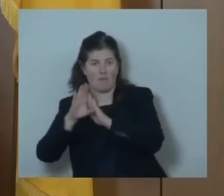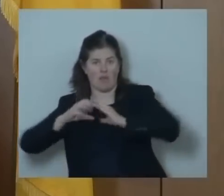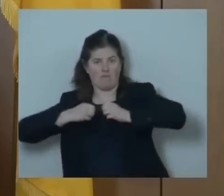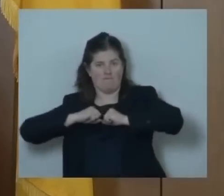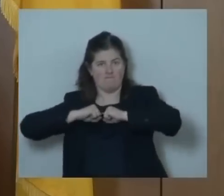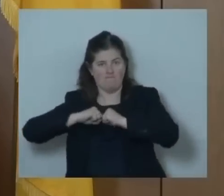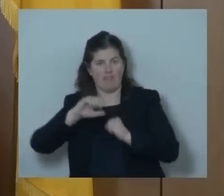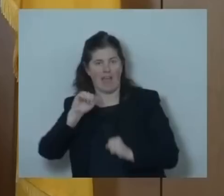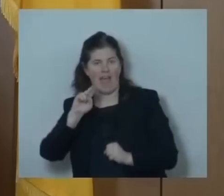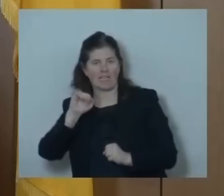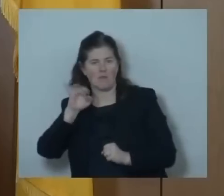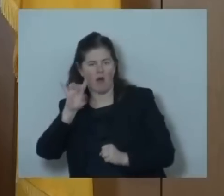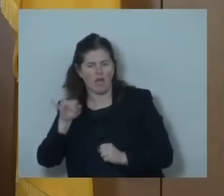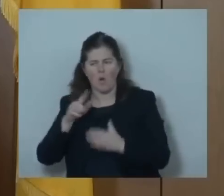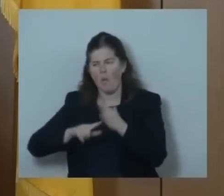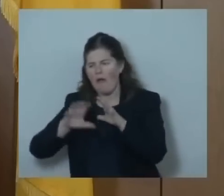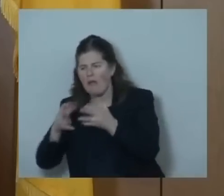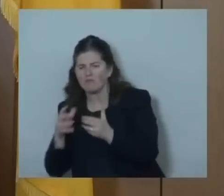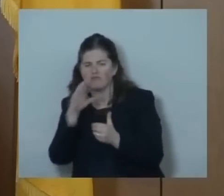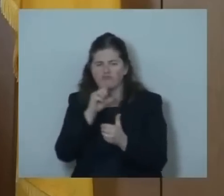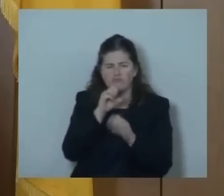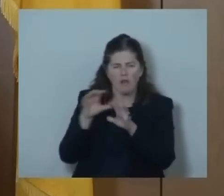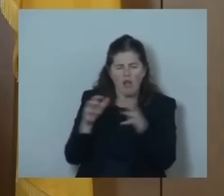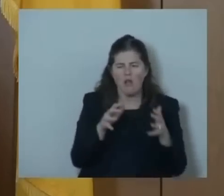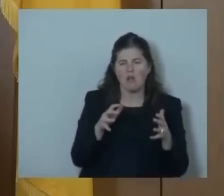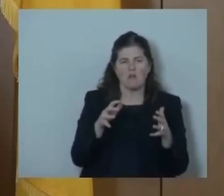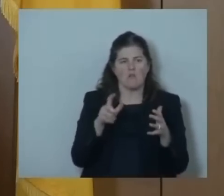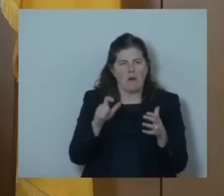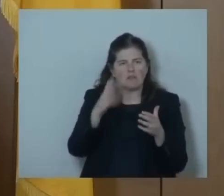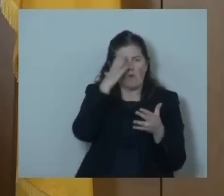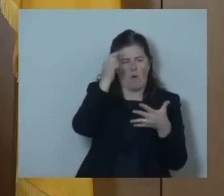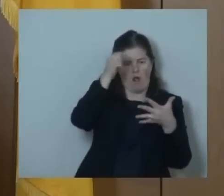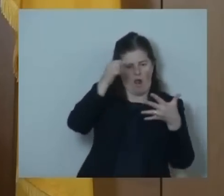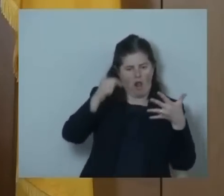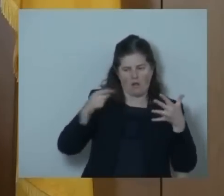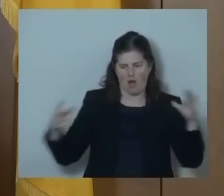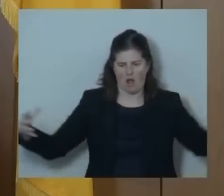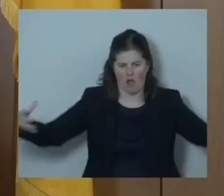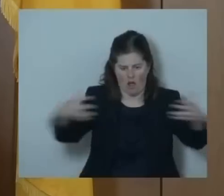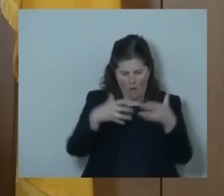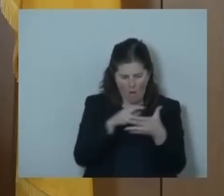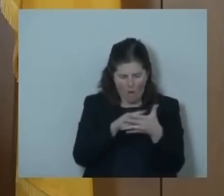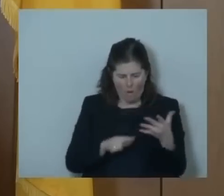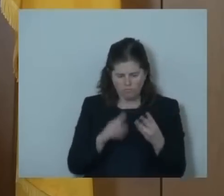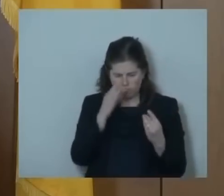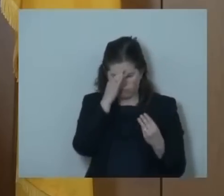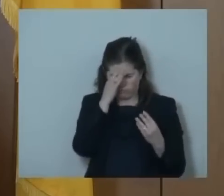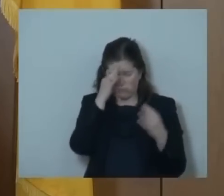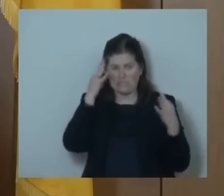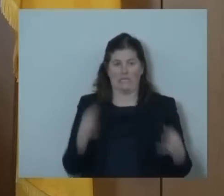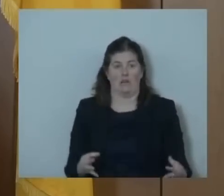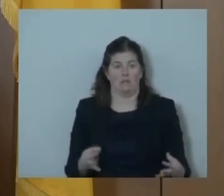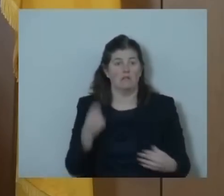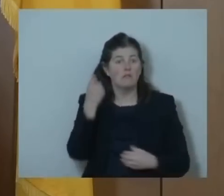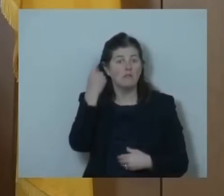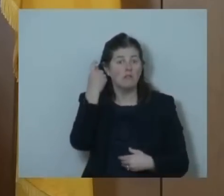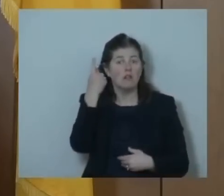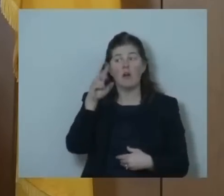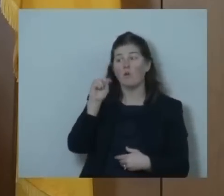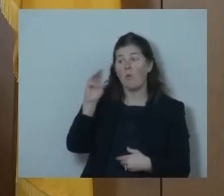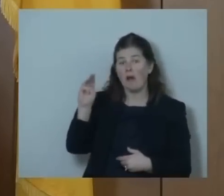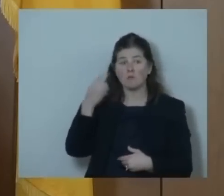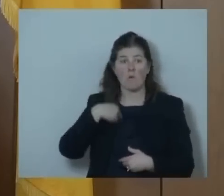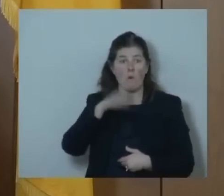virus and what age groups, you don't have enough information to make the next set of decisions. So New Mexico is going to